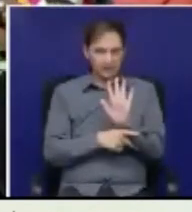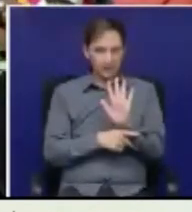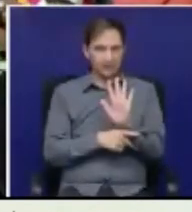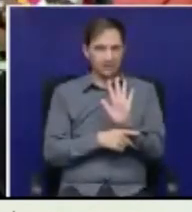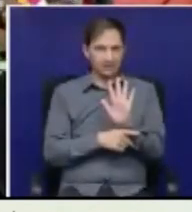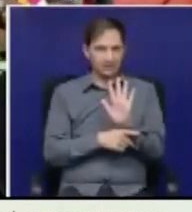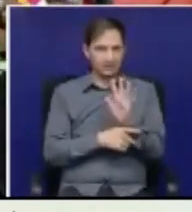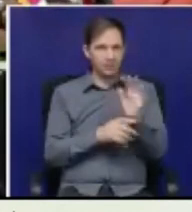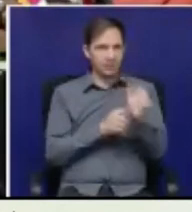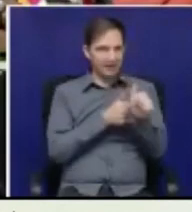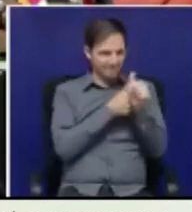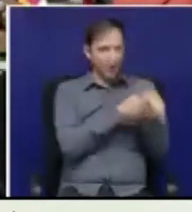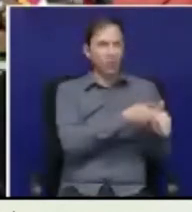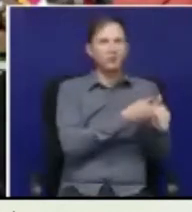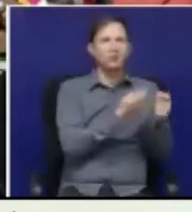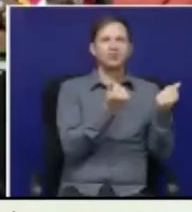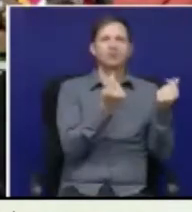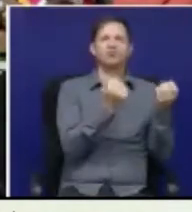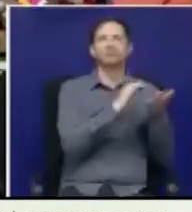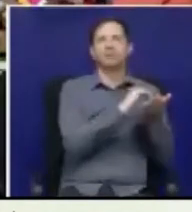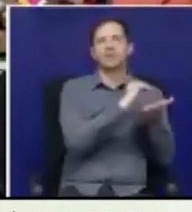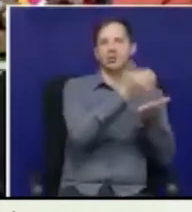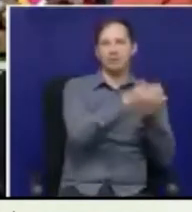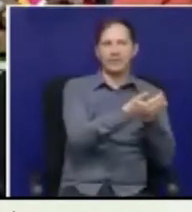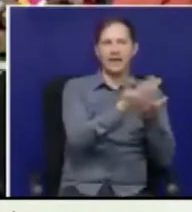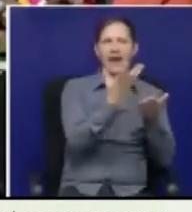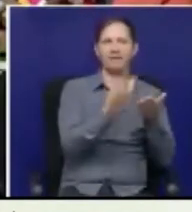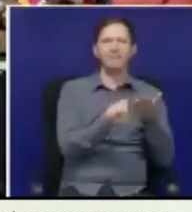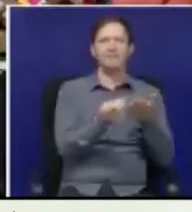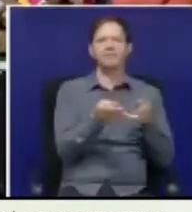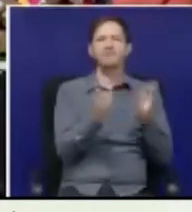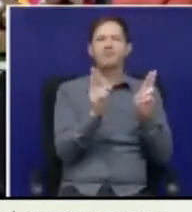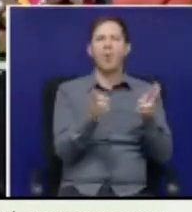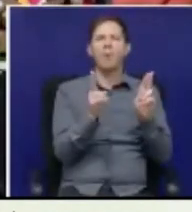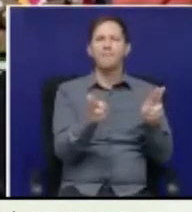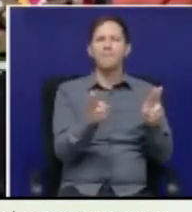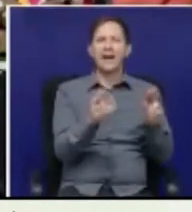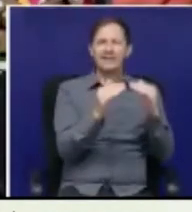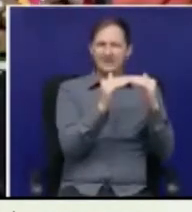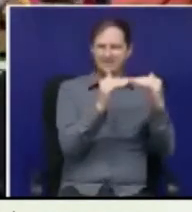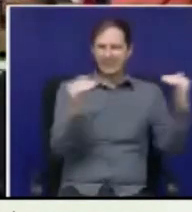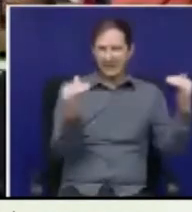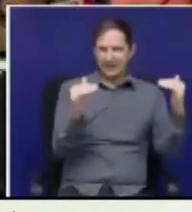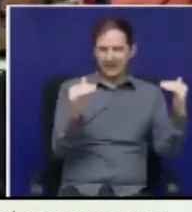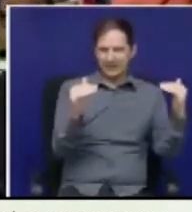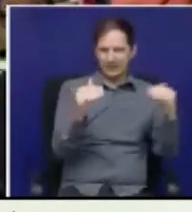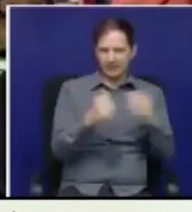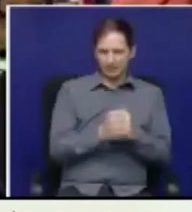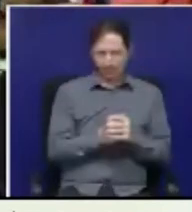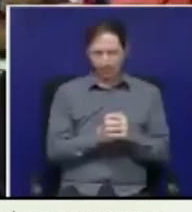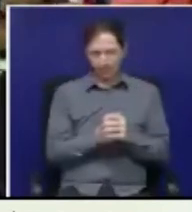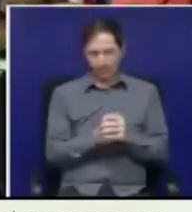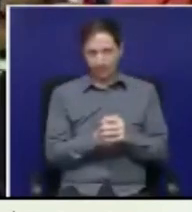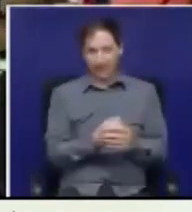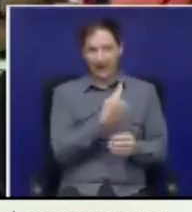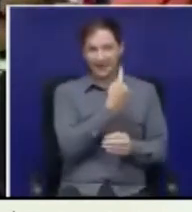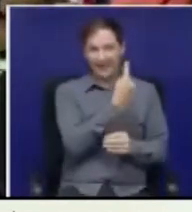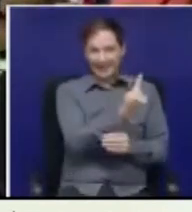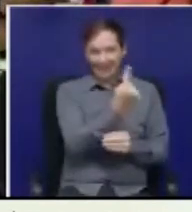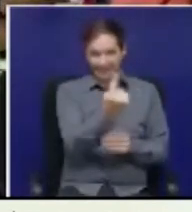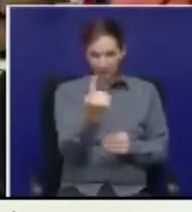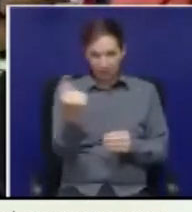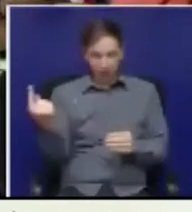Treasury. That's what Treasury does, sets norms and standards. That's what Treasury does. And each organ of state must